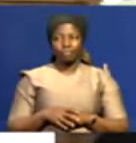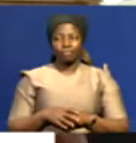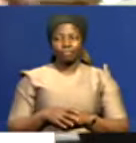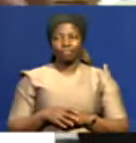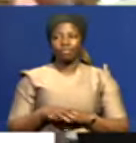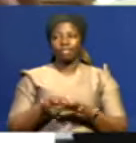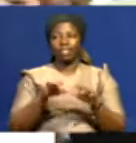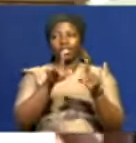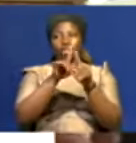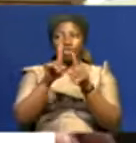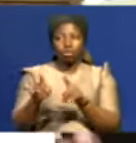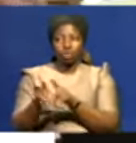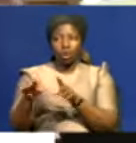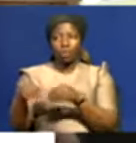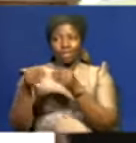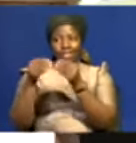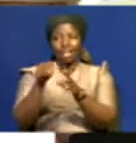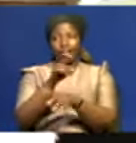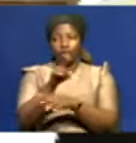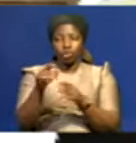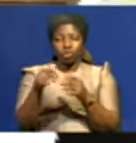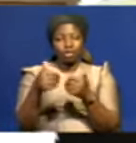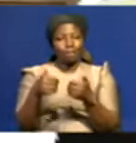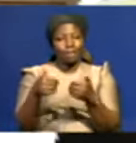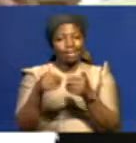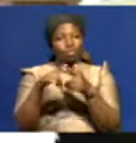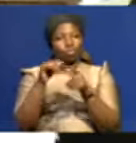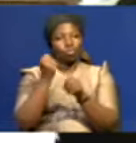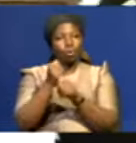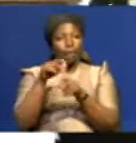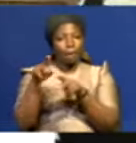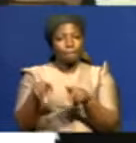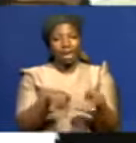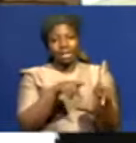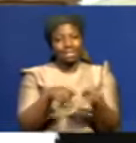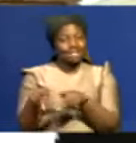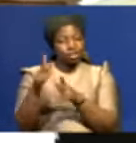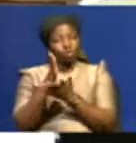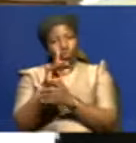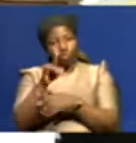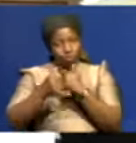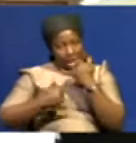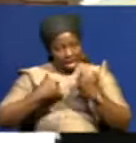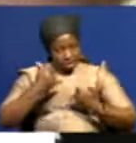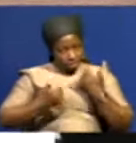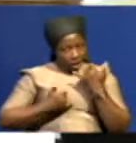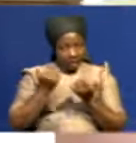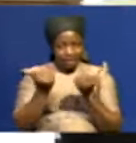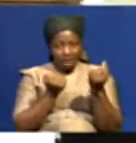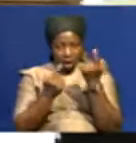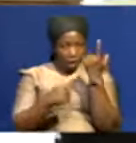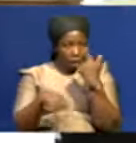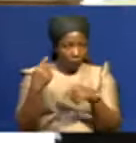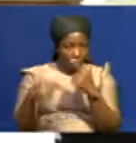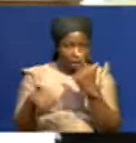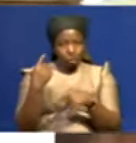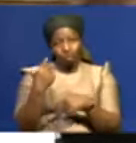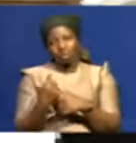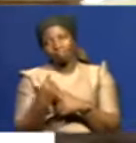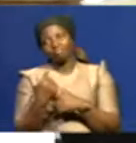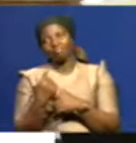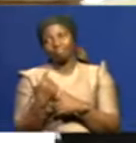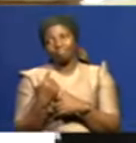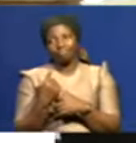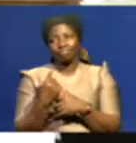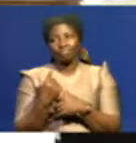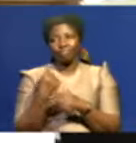also we give you space to party. So in as much as you also enjoy rally in all those bushes, akina Soisambo, akina